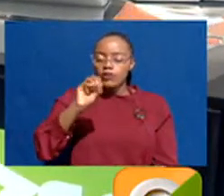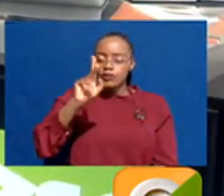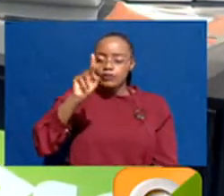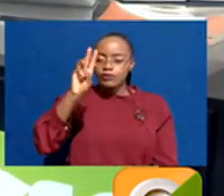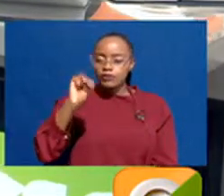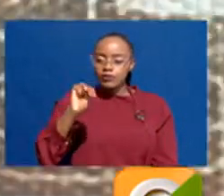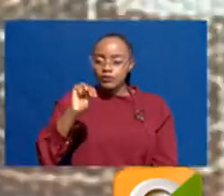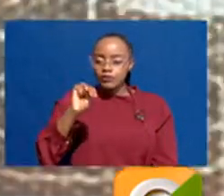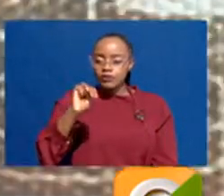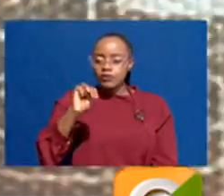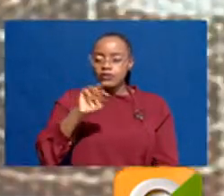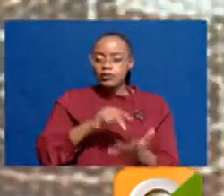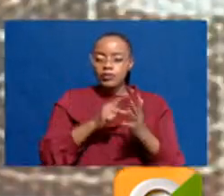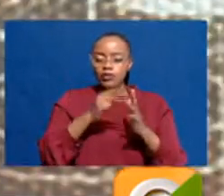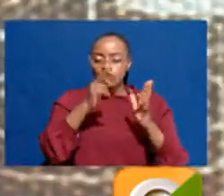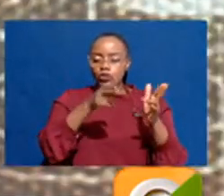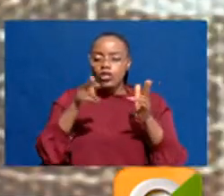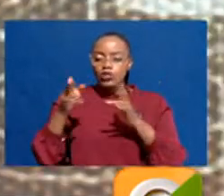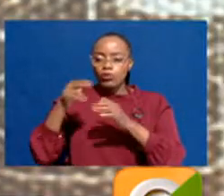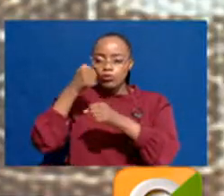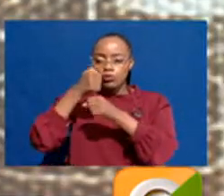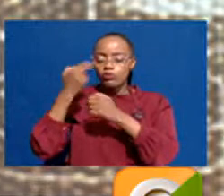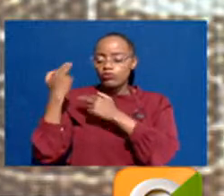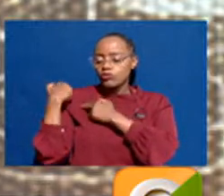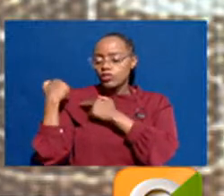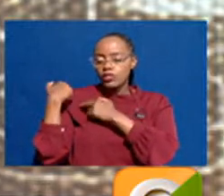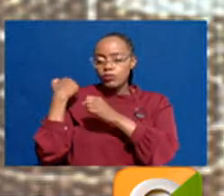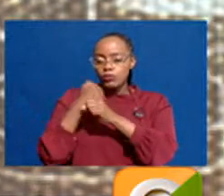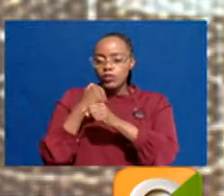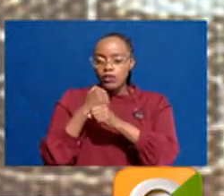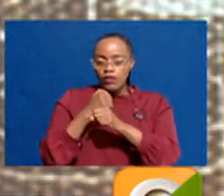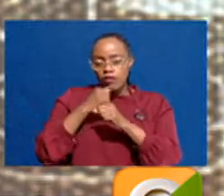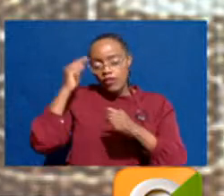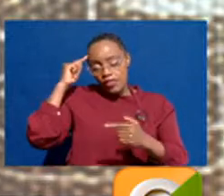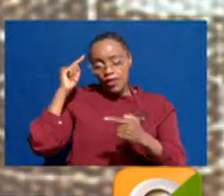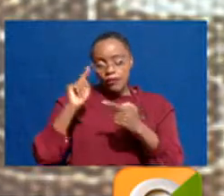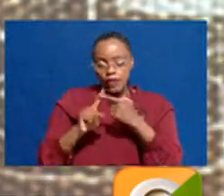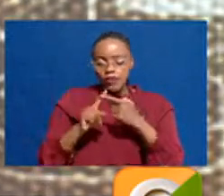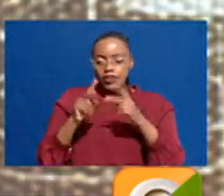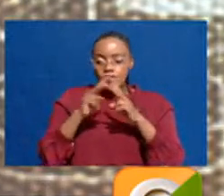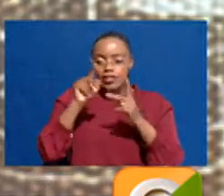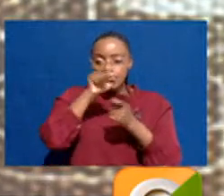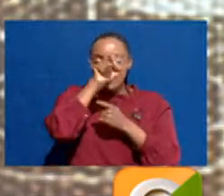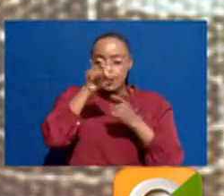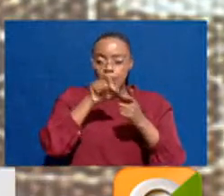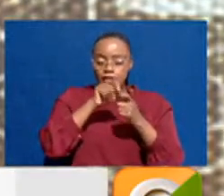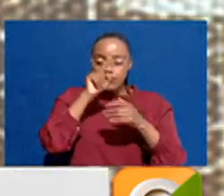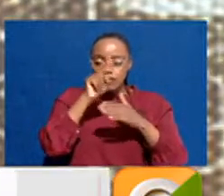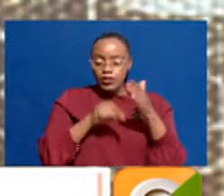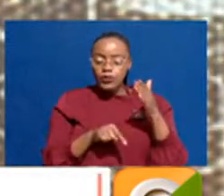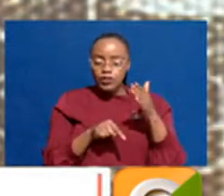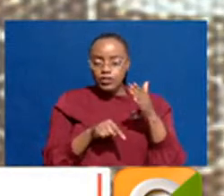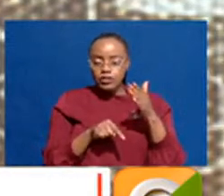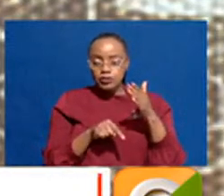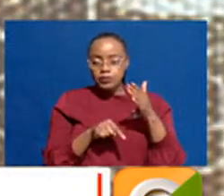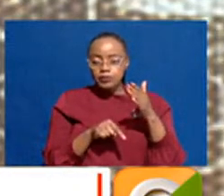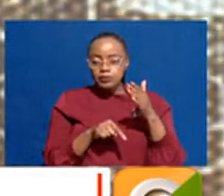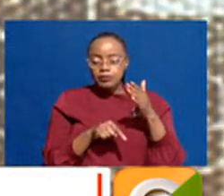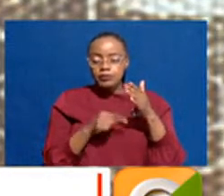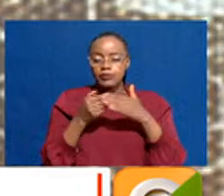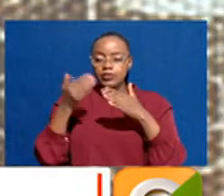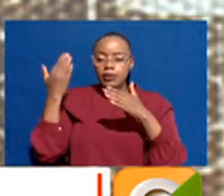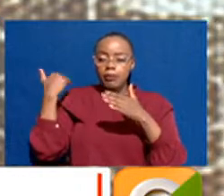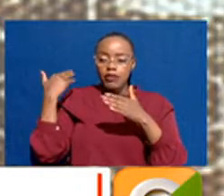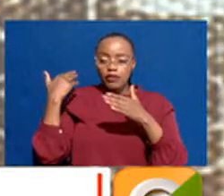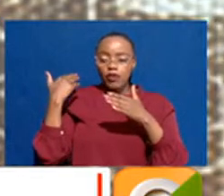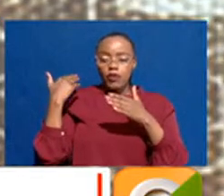is your normal duty station. So the purpose of being very specific is because in the